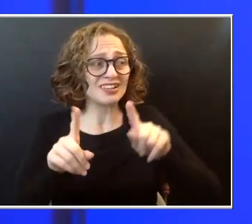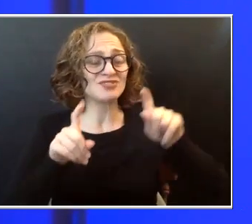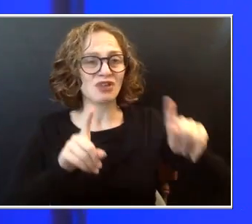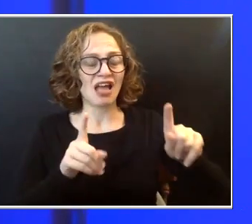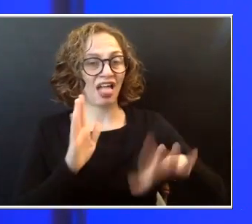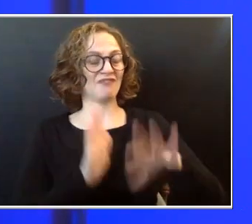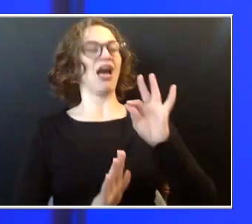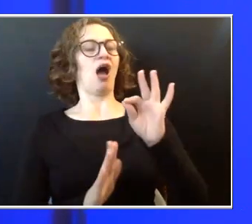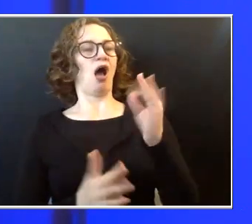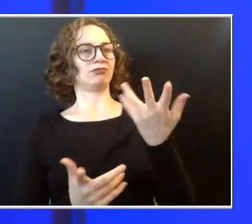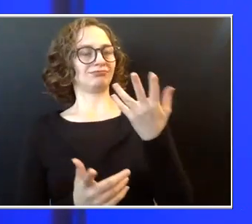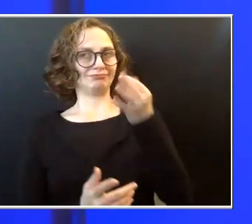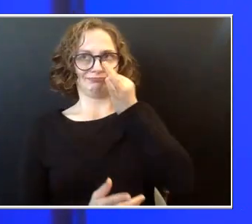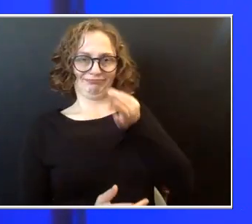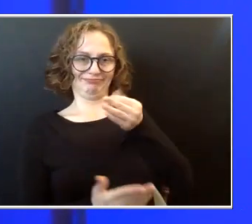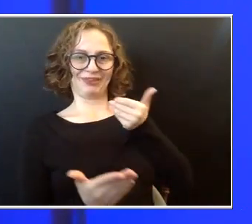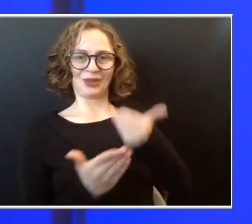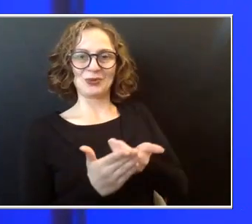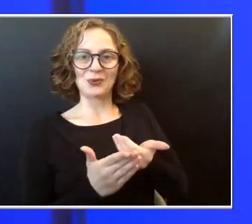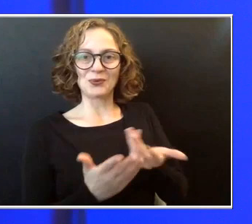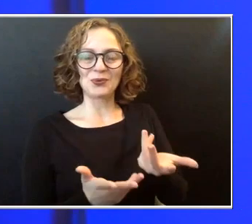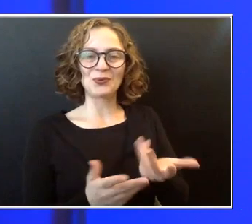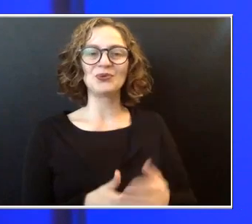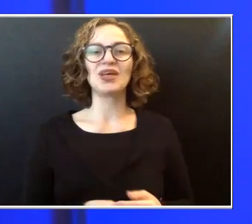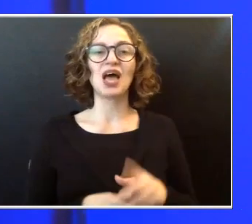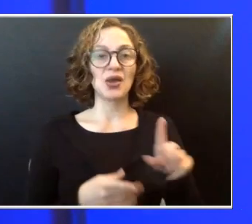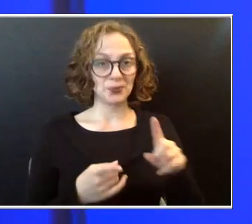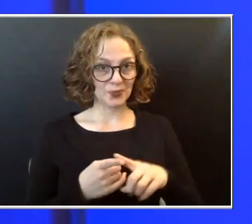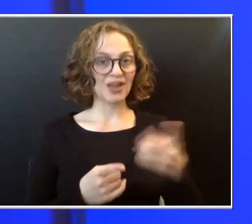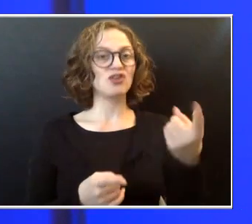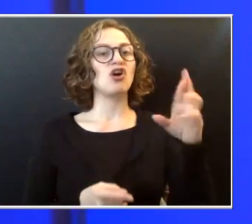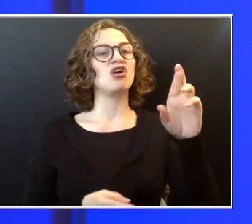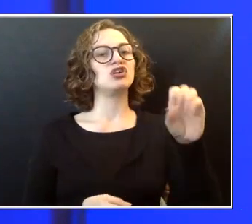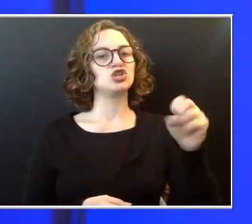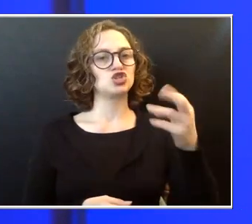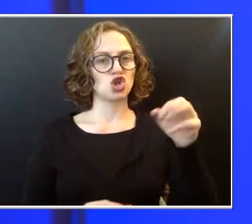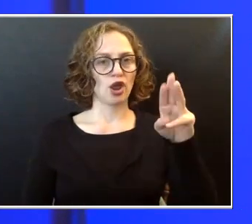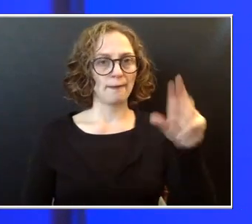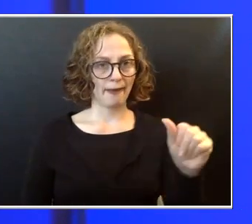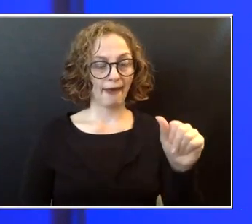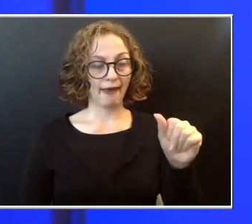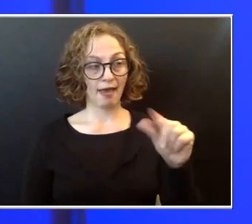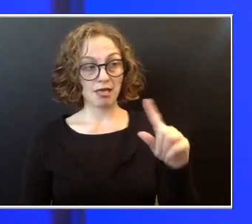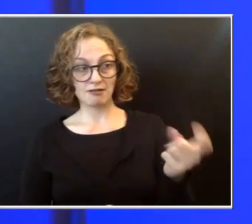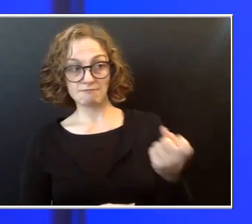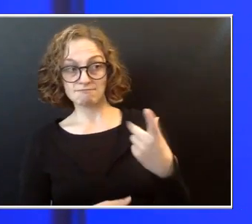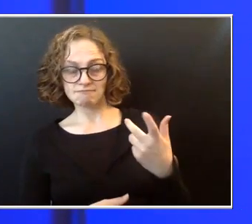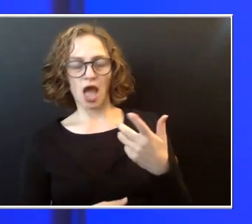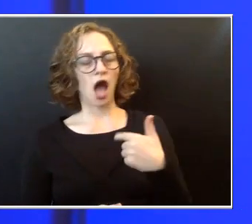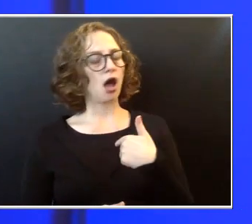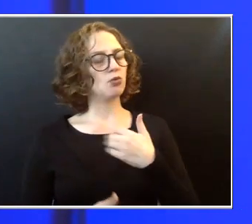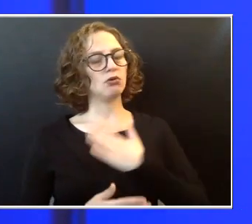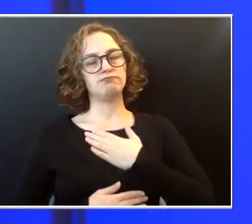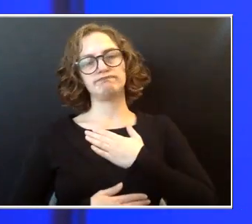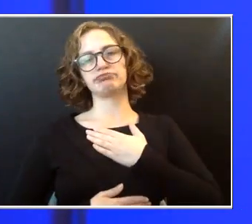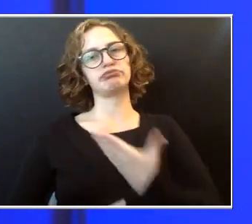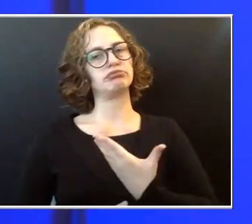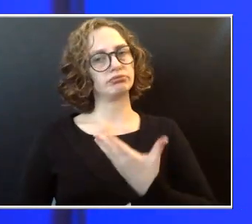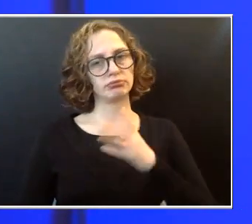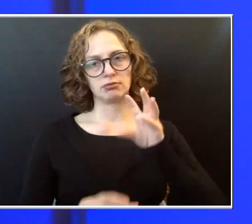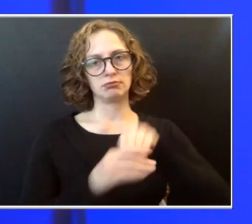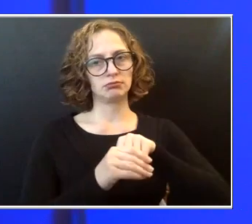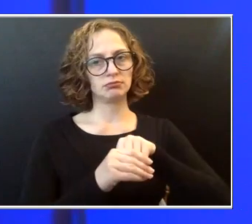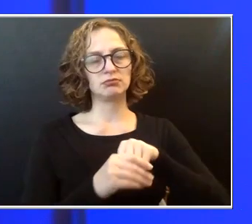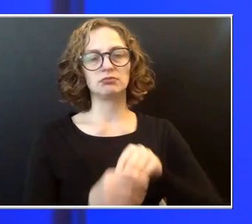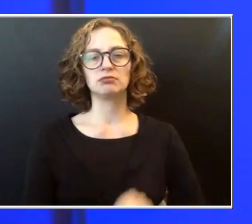when Dr. Sharma proposed that to me, I really was pleased to be able to participate in it, because she explained